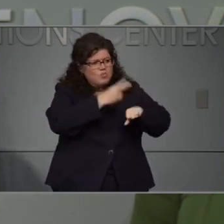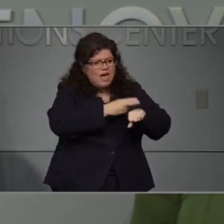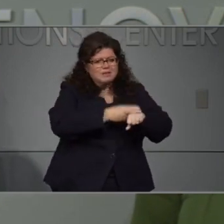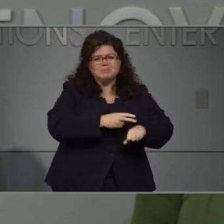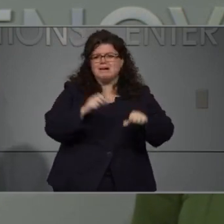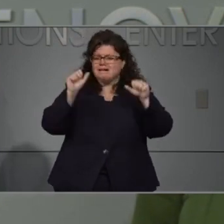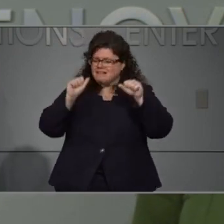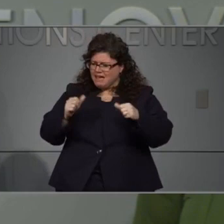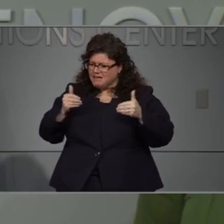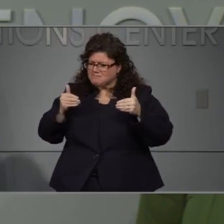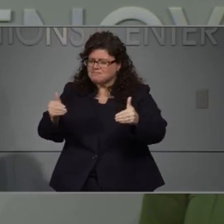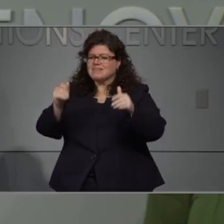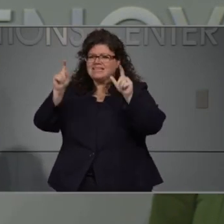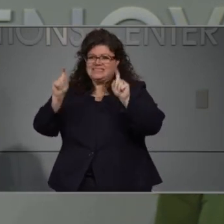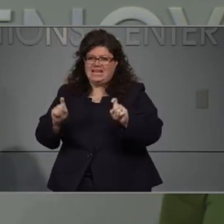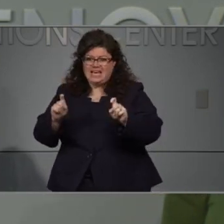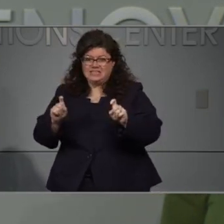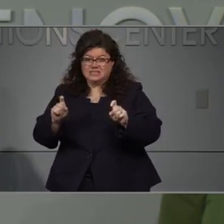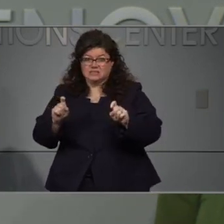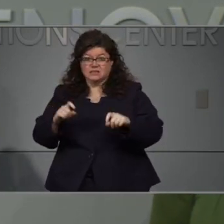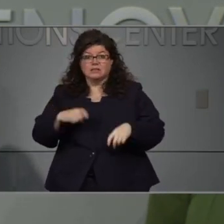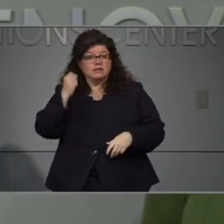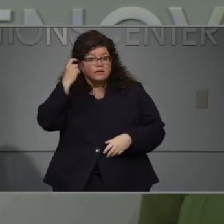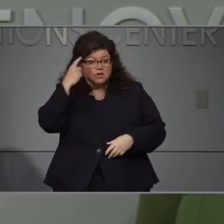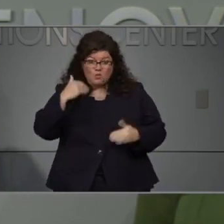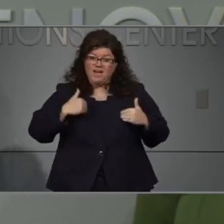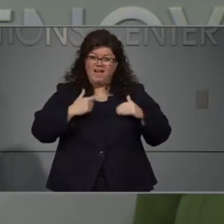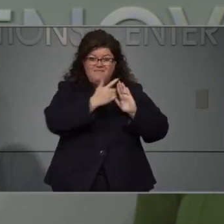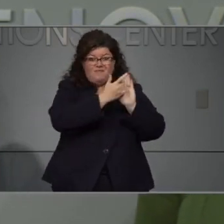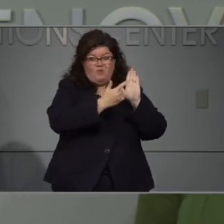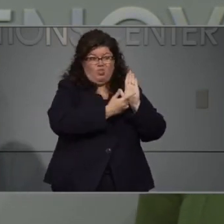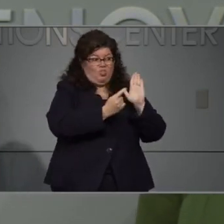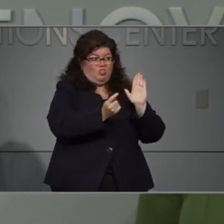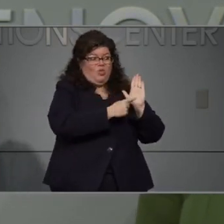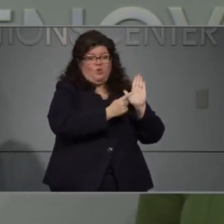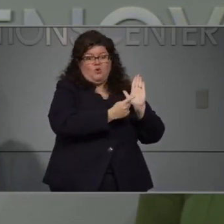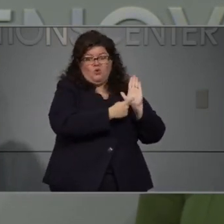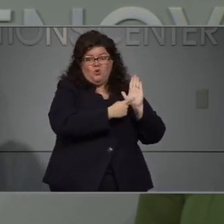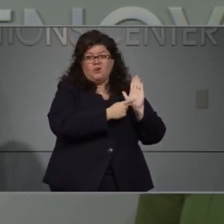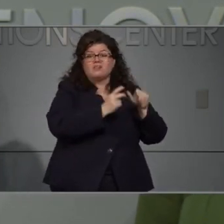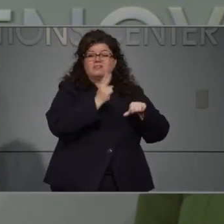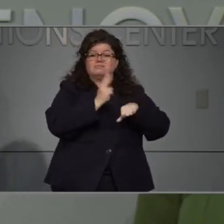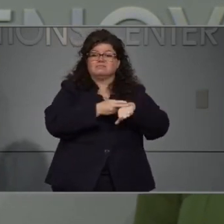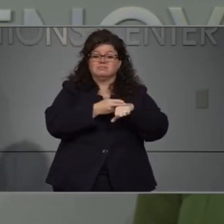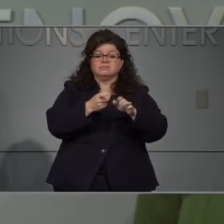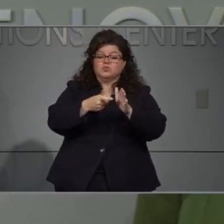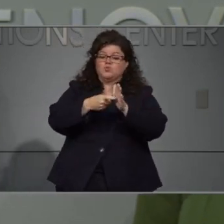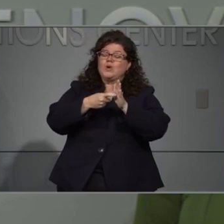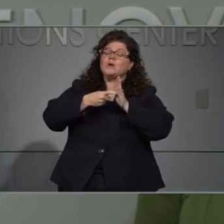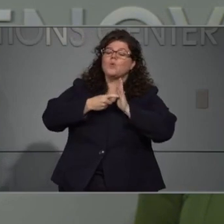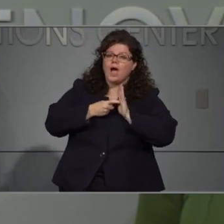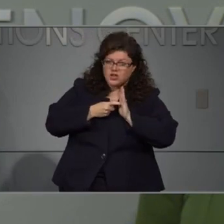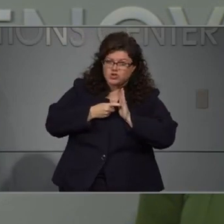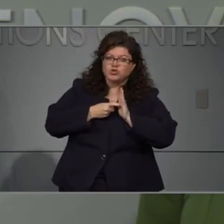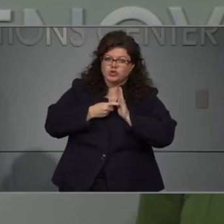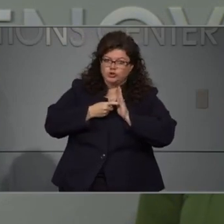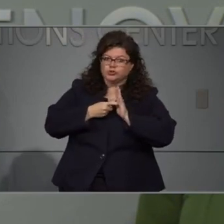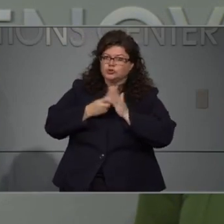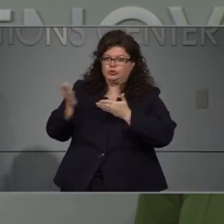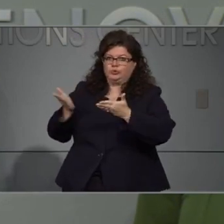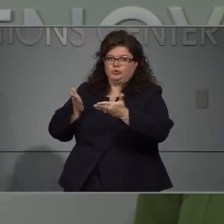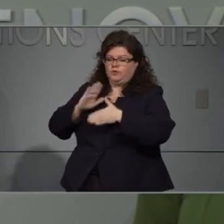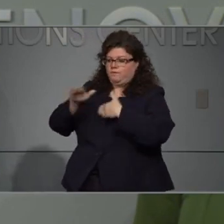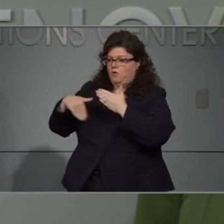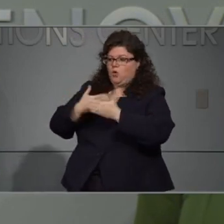are already by law required to treat anyone who walks through their doors. It's an EMTALA law. They cannot be asking